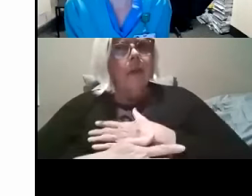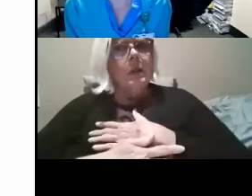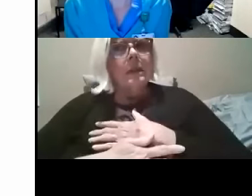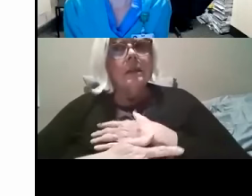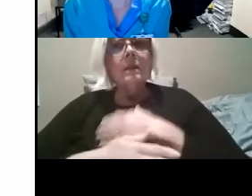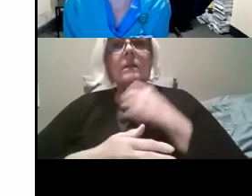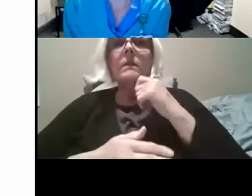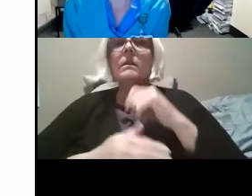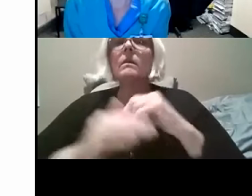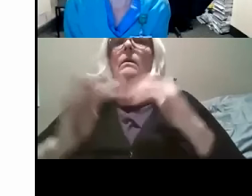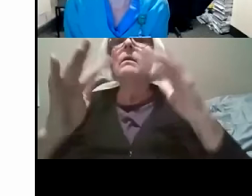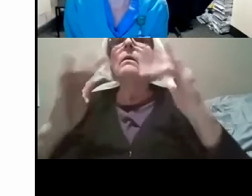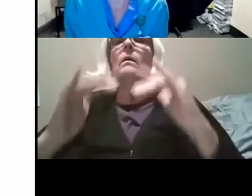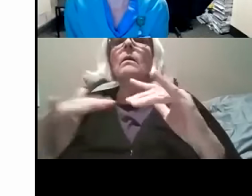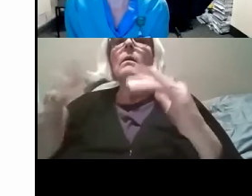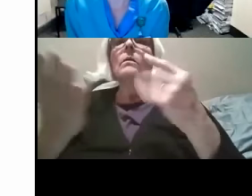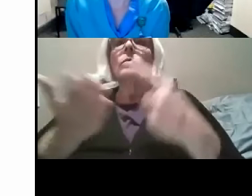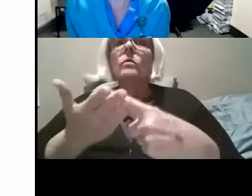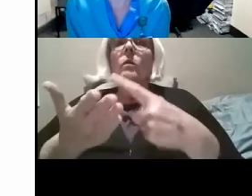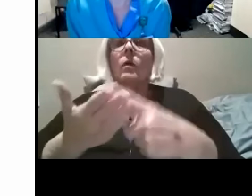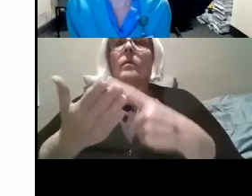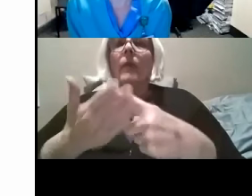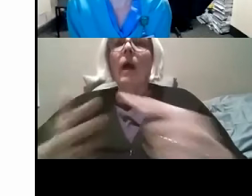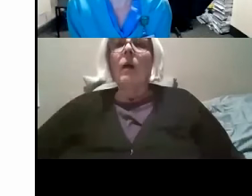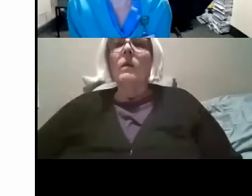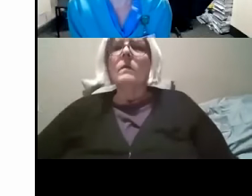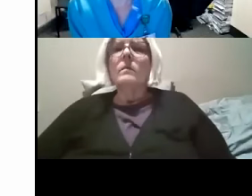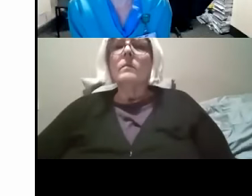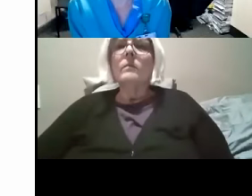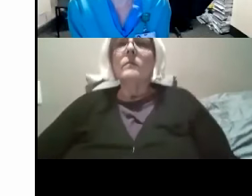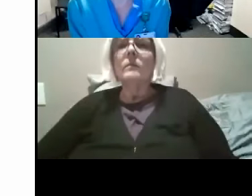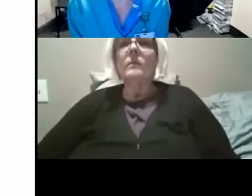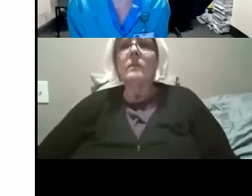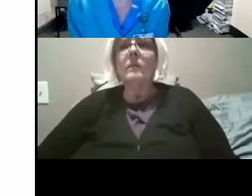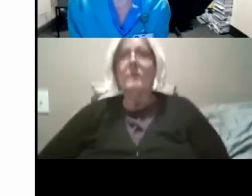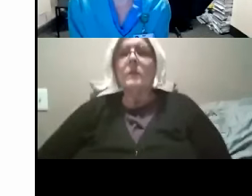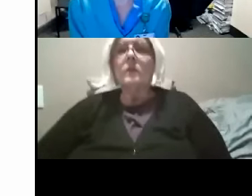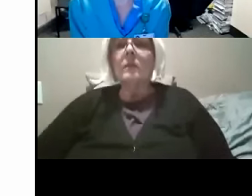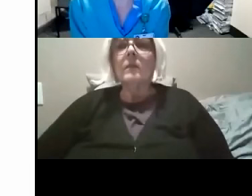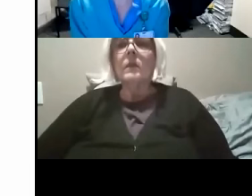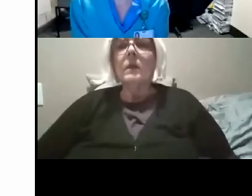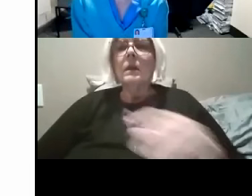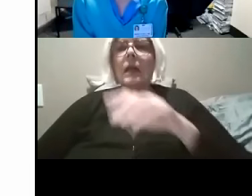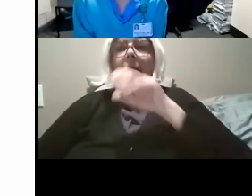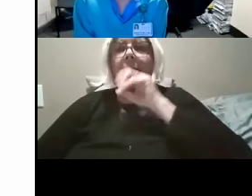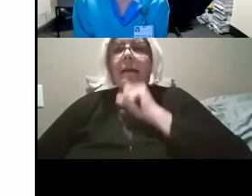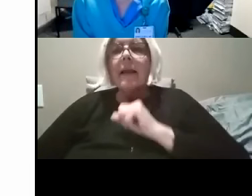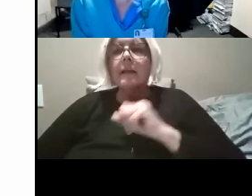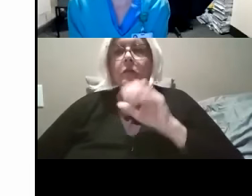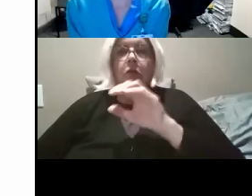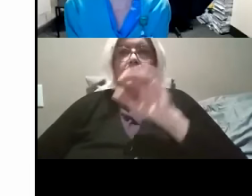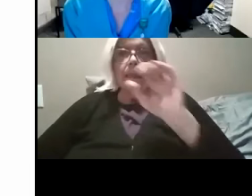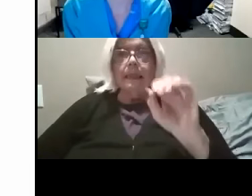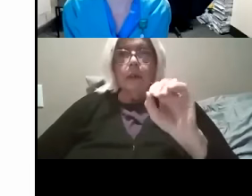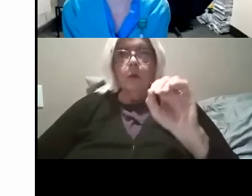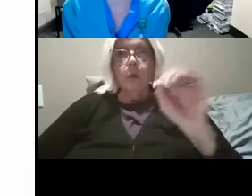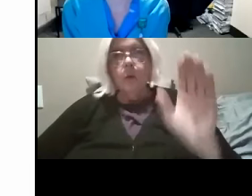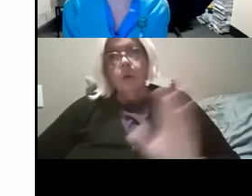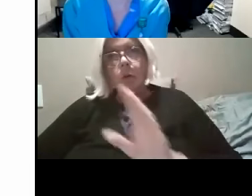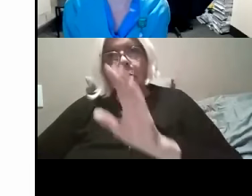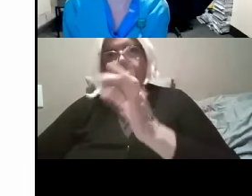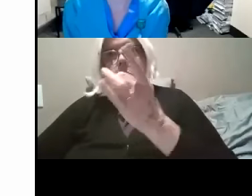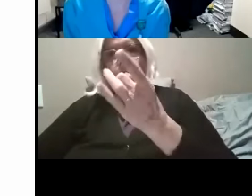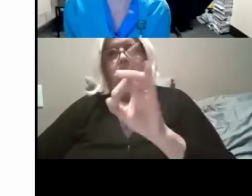is from ages 0 through 18. This is unfortunately representing deaths from COVID. And as